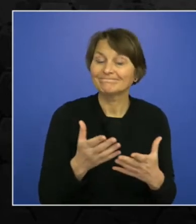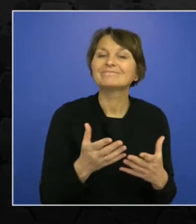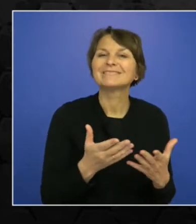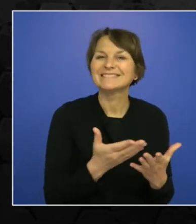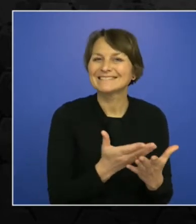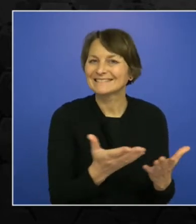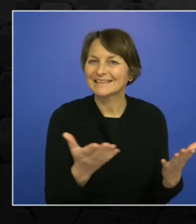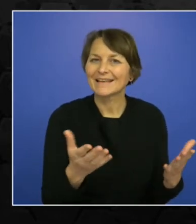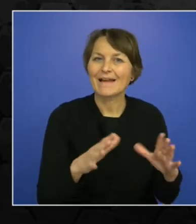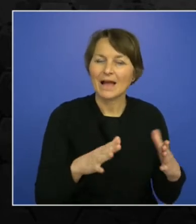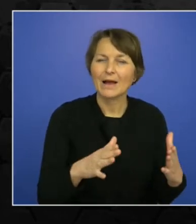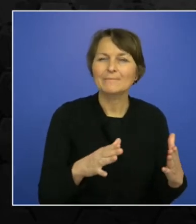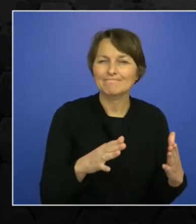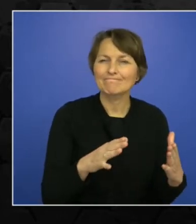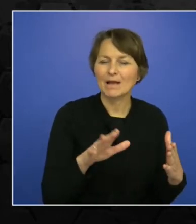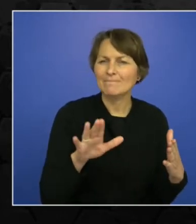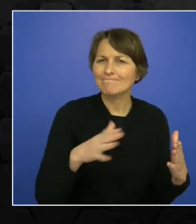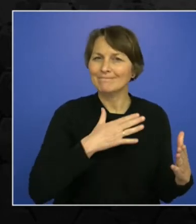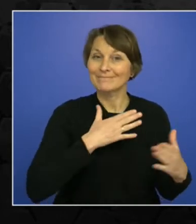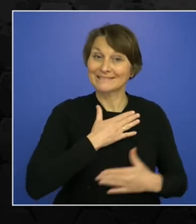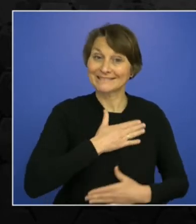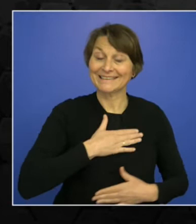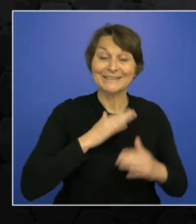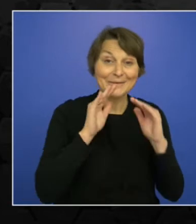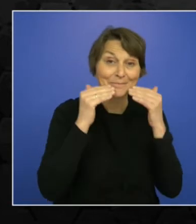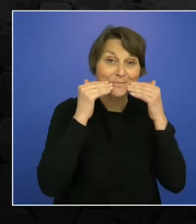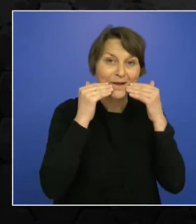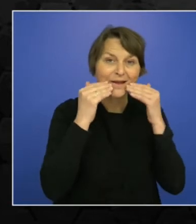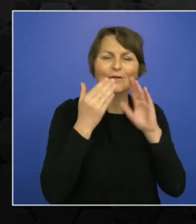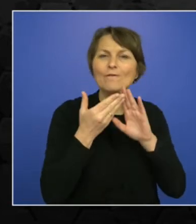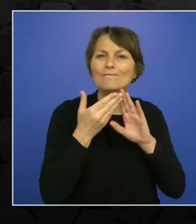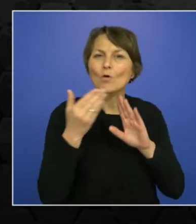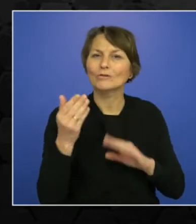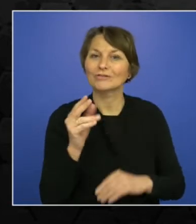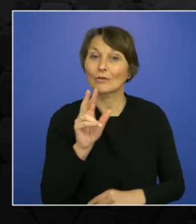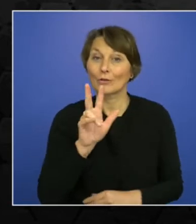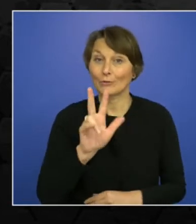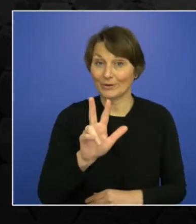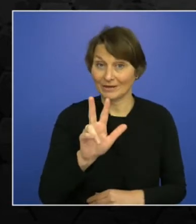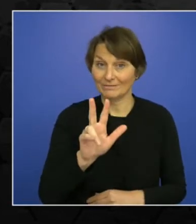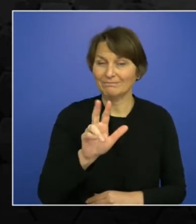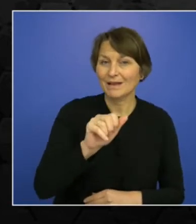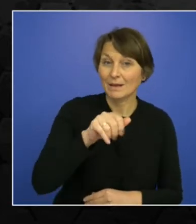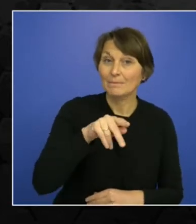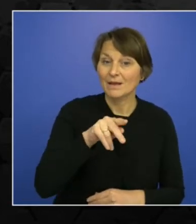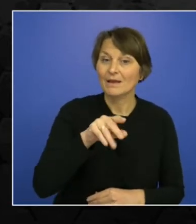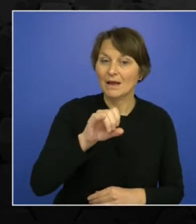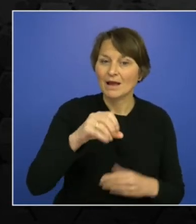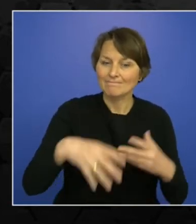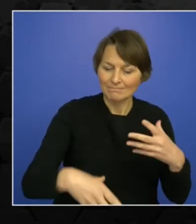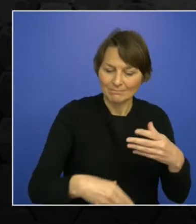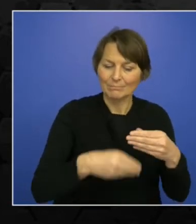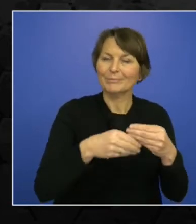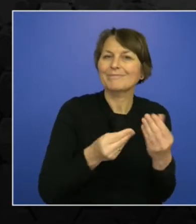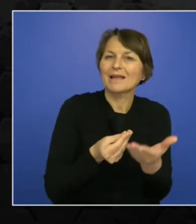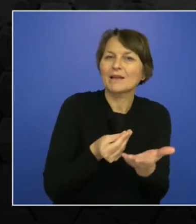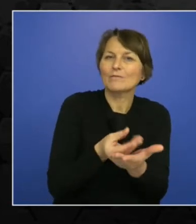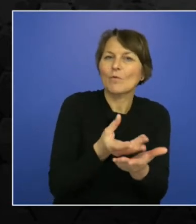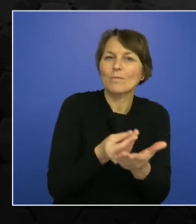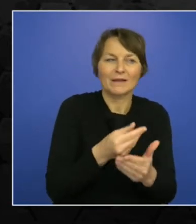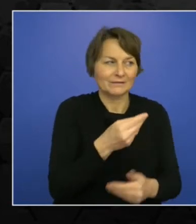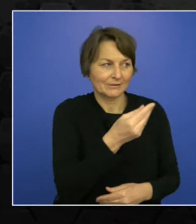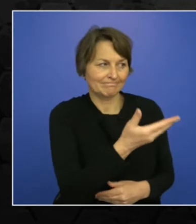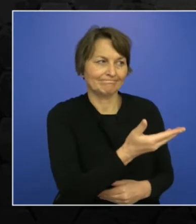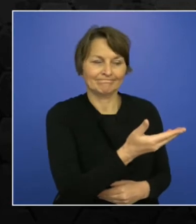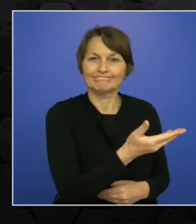to call the sentiment version 3 like API, and we are going to pass the sentiment information. And we, based on that response,